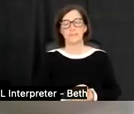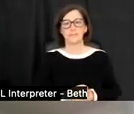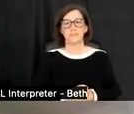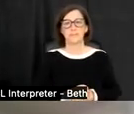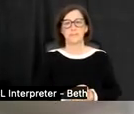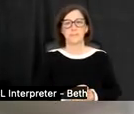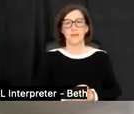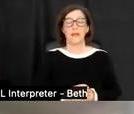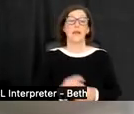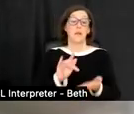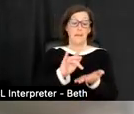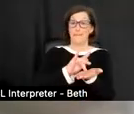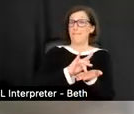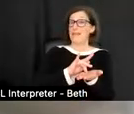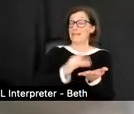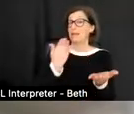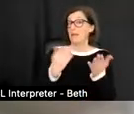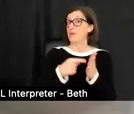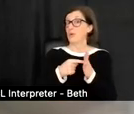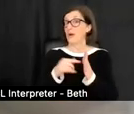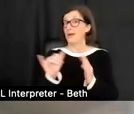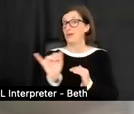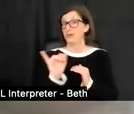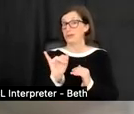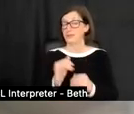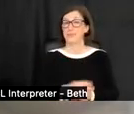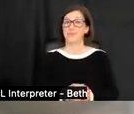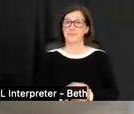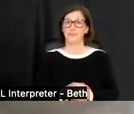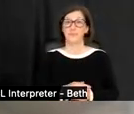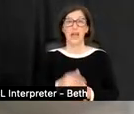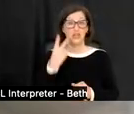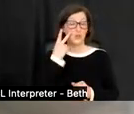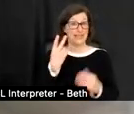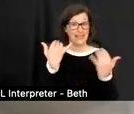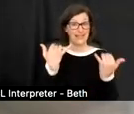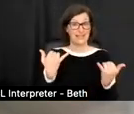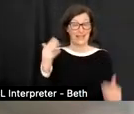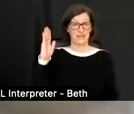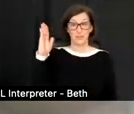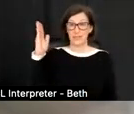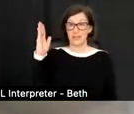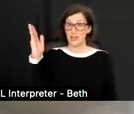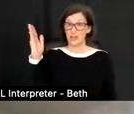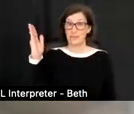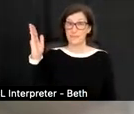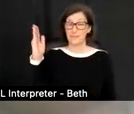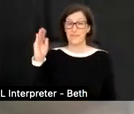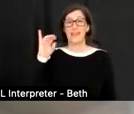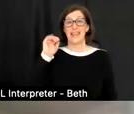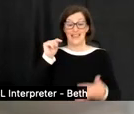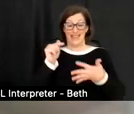And medications may be necessary. So as you'll see in today's presentations, this step